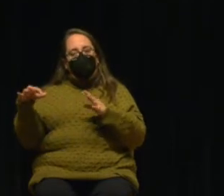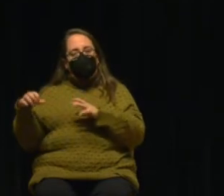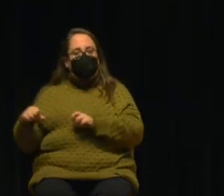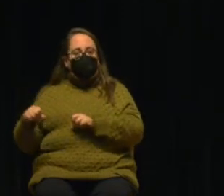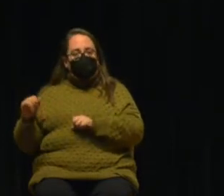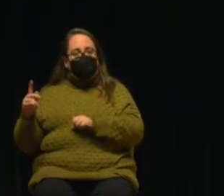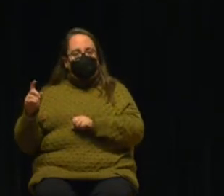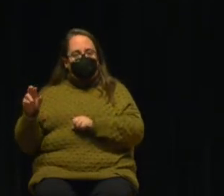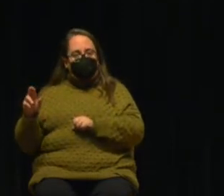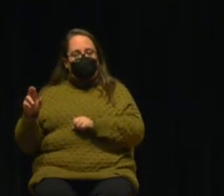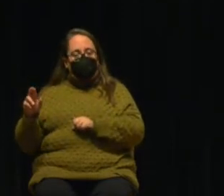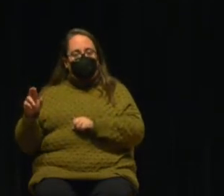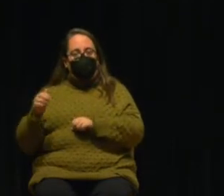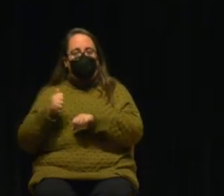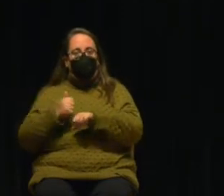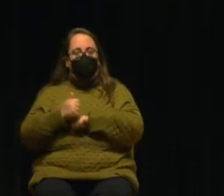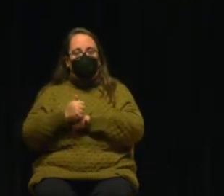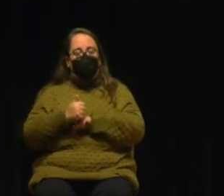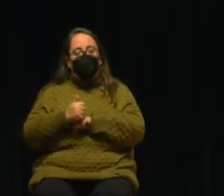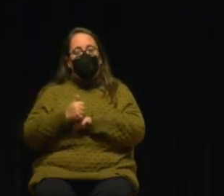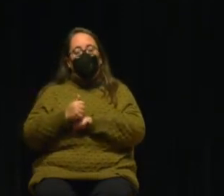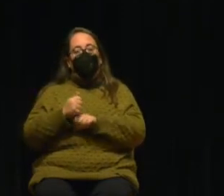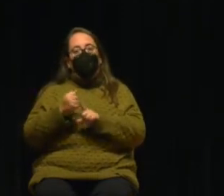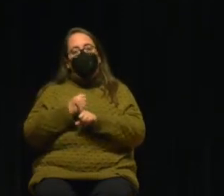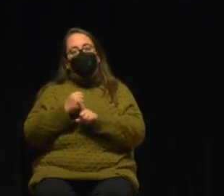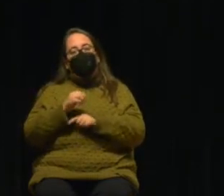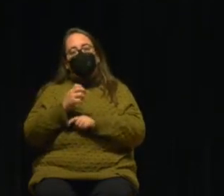Wheeler, were accused of assault and battery.